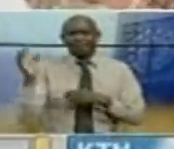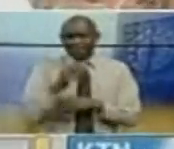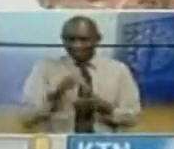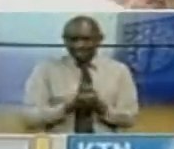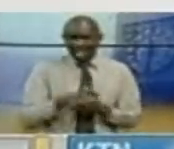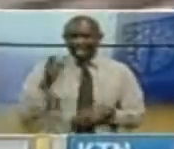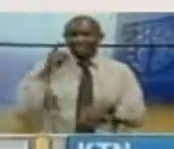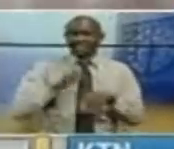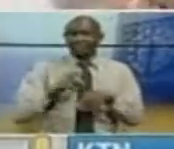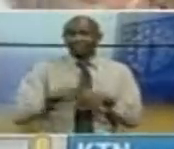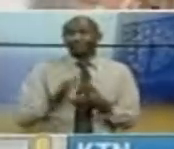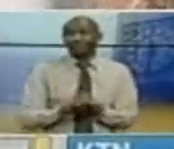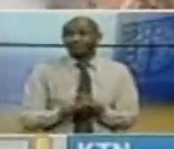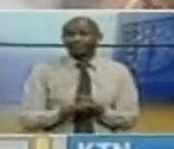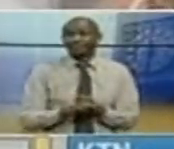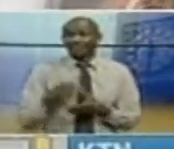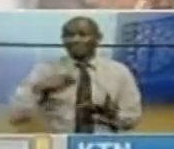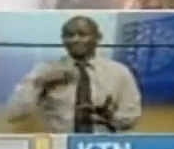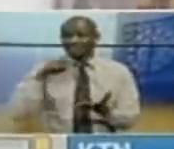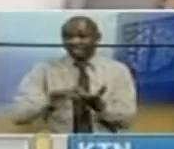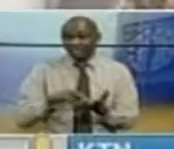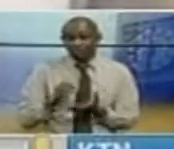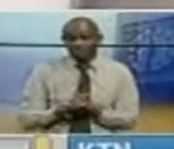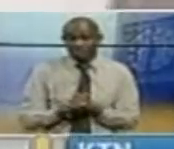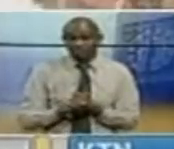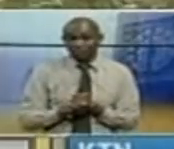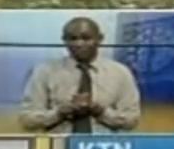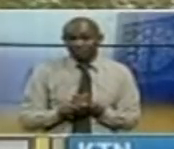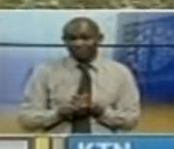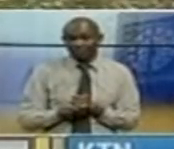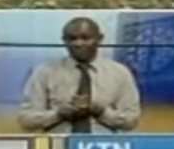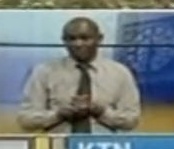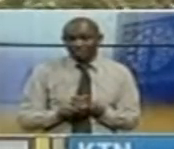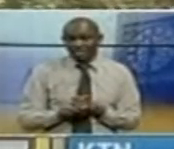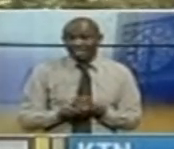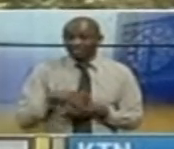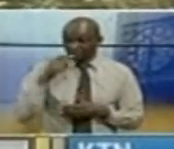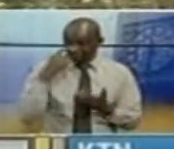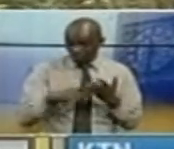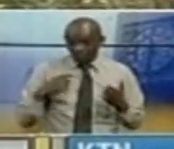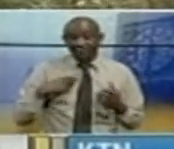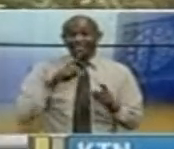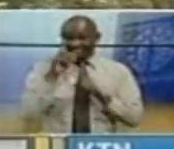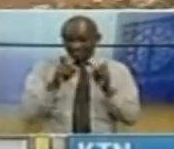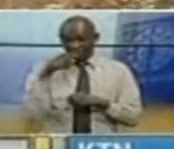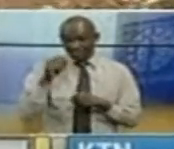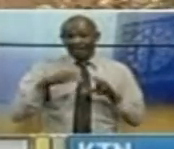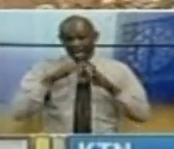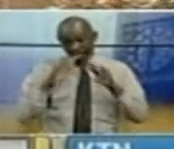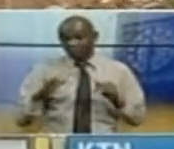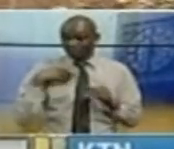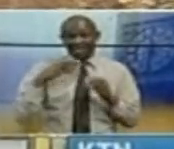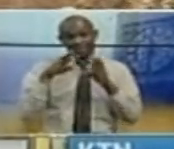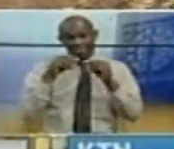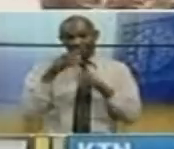sometimes even stand and deal the kids beyond me. He grants us an interview outside his mud-walled